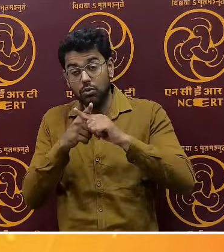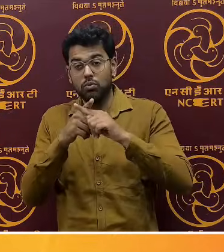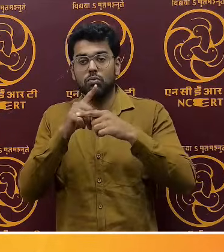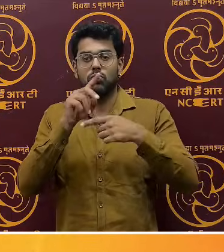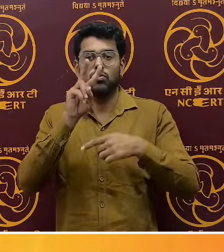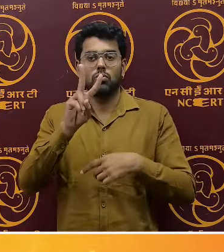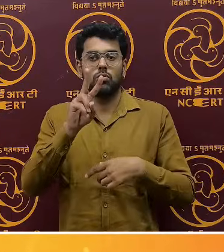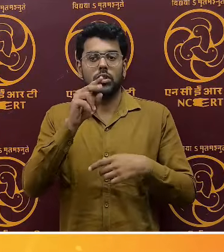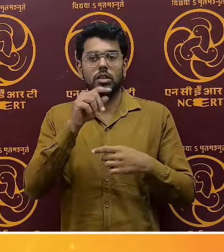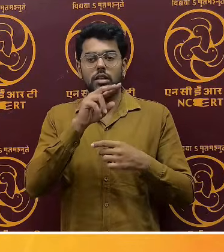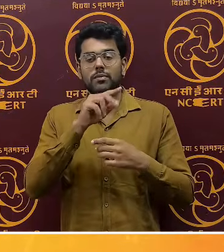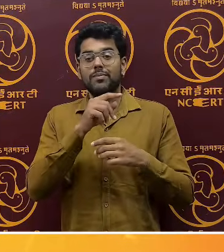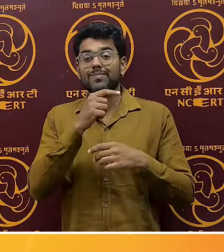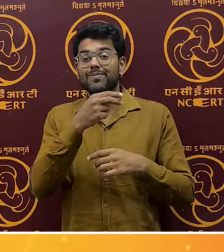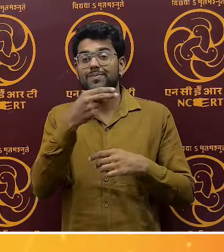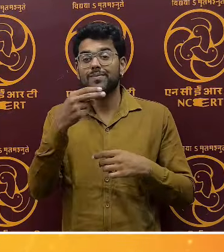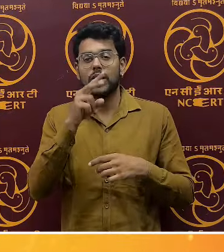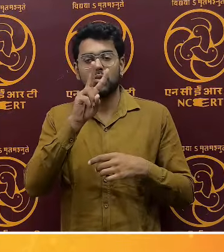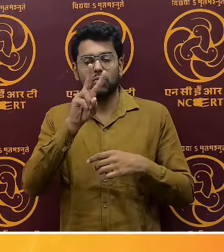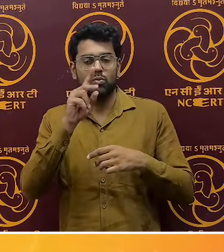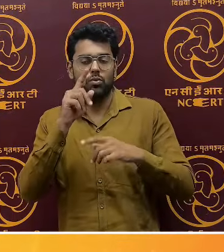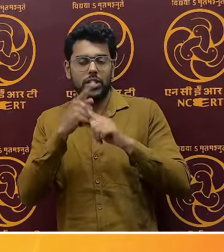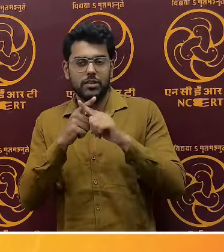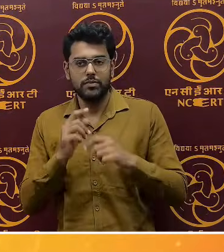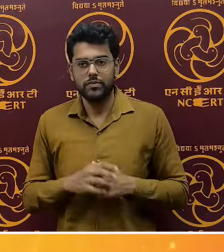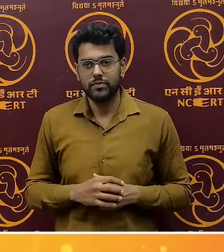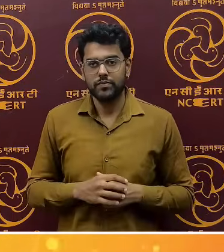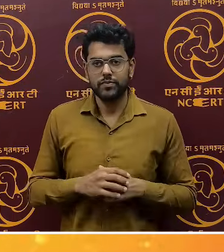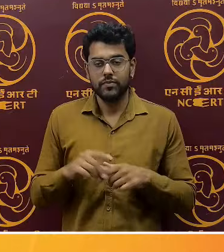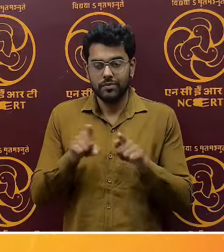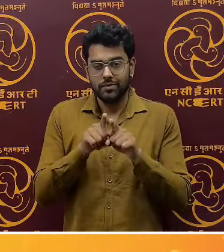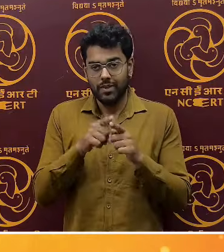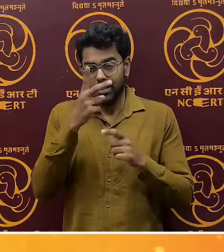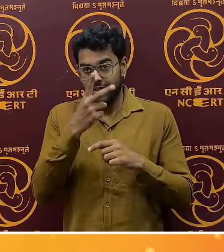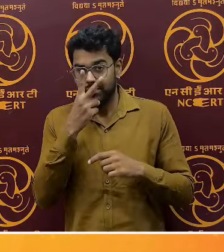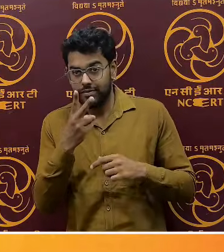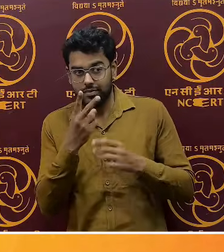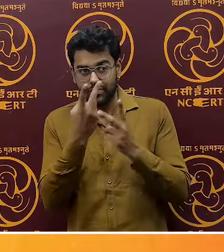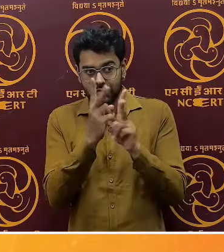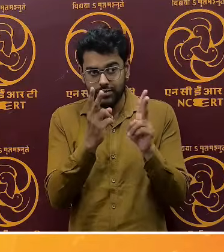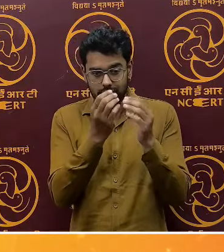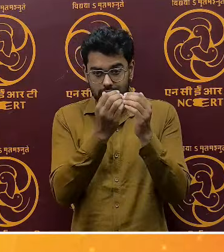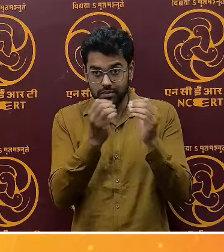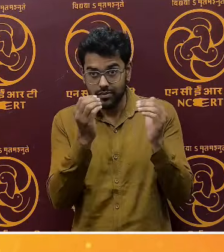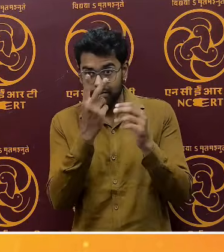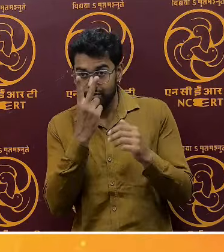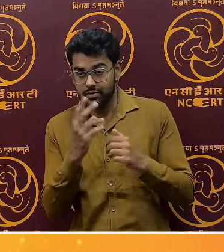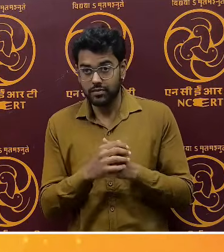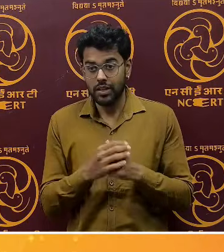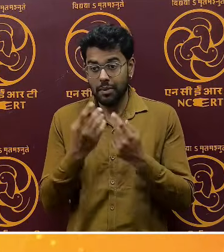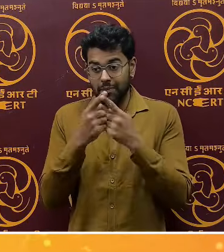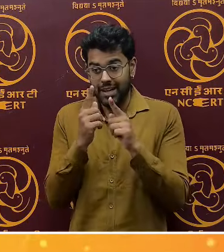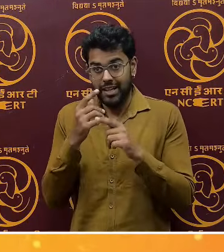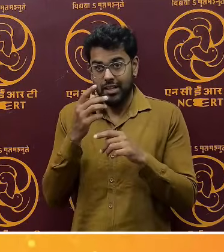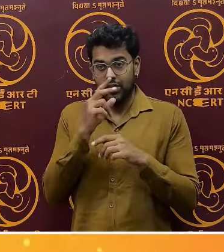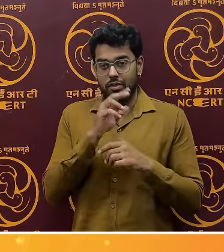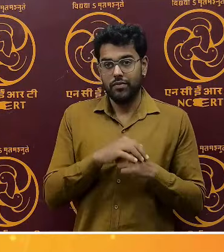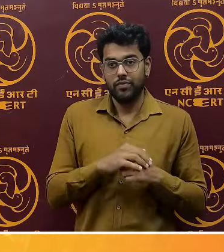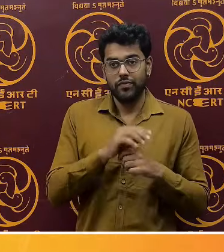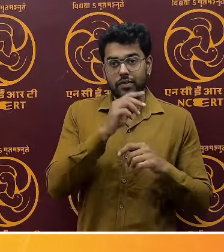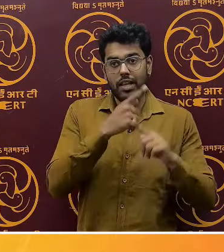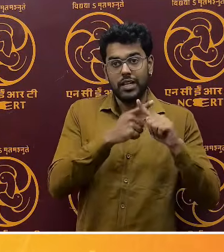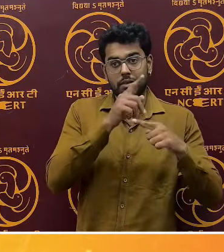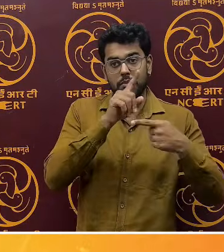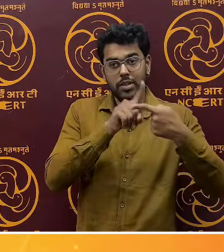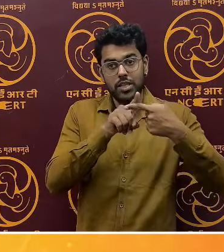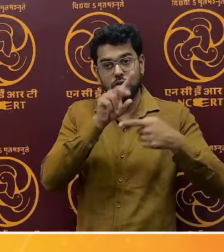it. Okay. Now you can find this is one term and this is another term, but you can find this x plus 2 is here, x plus 2 is